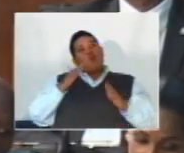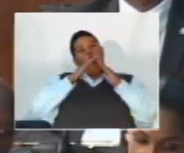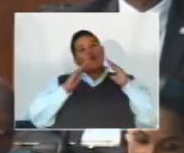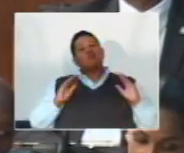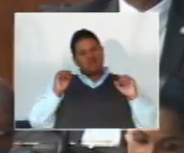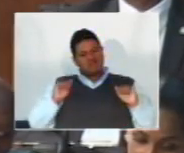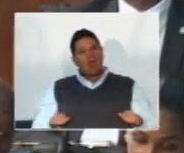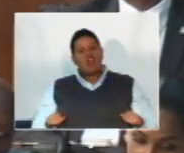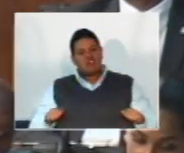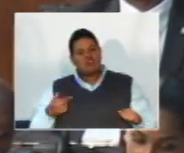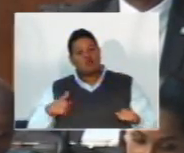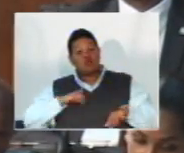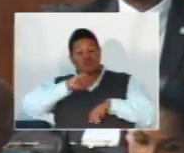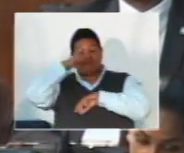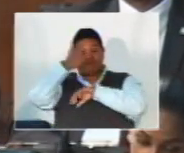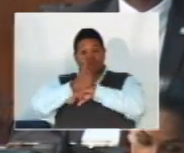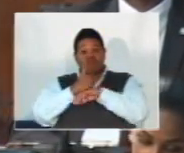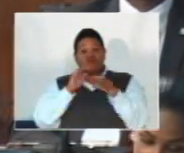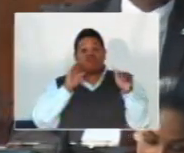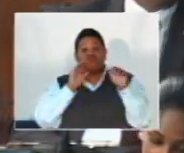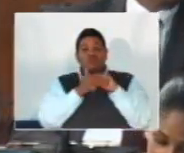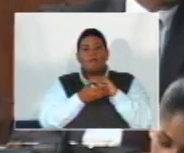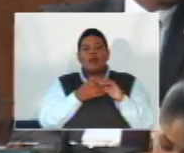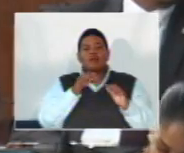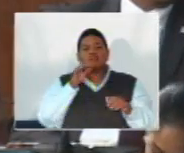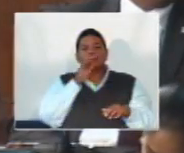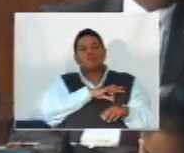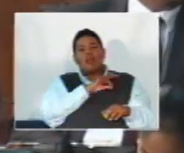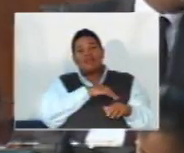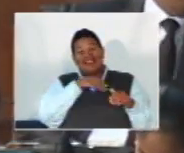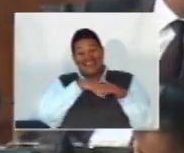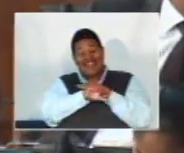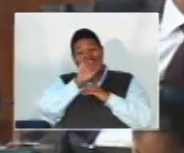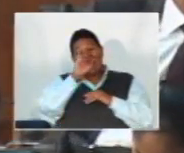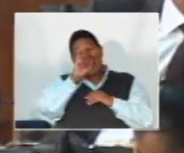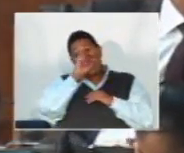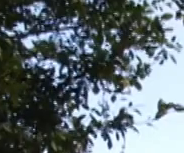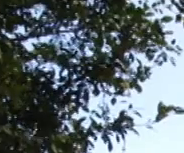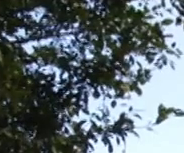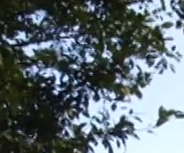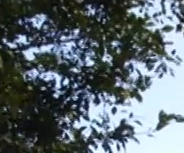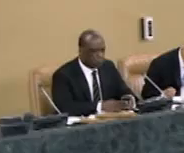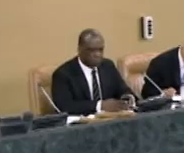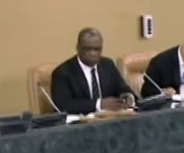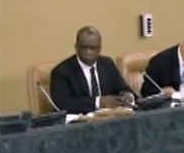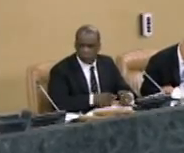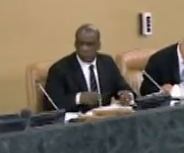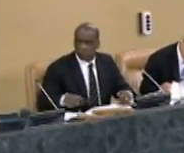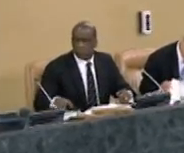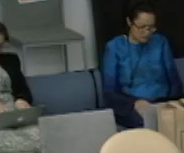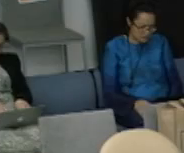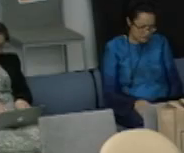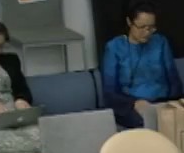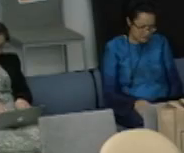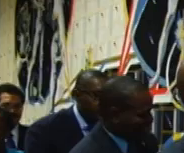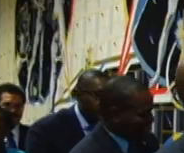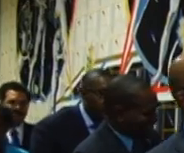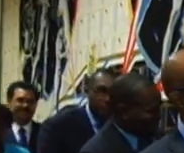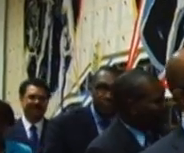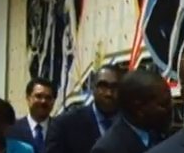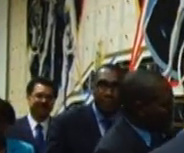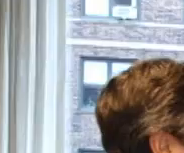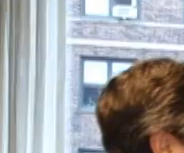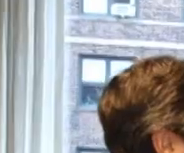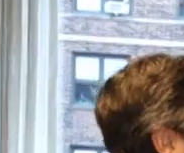We have restored Jamaica's credibility within the international community. In recognition of emerging global challenges,